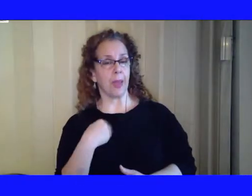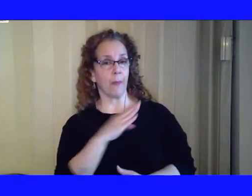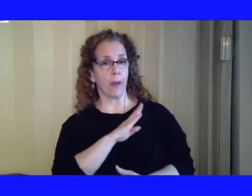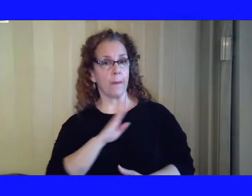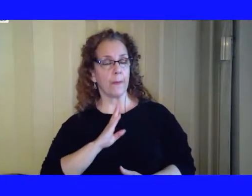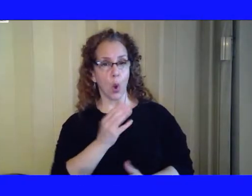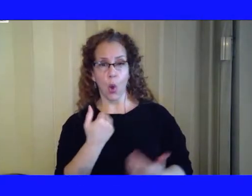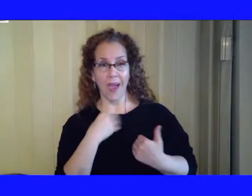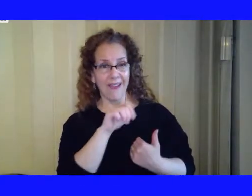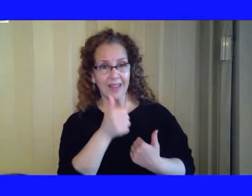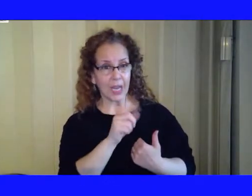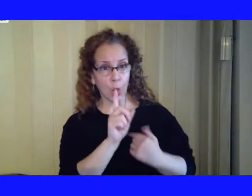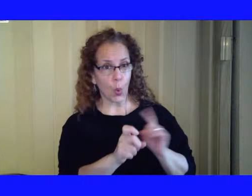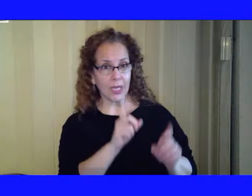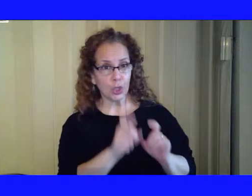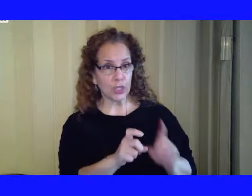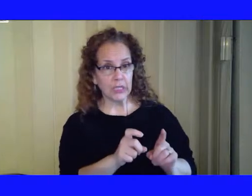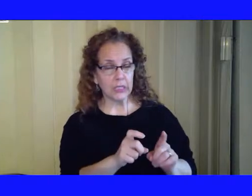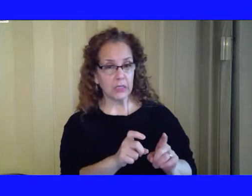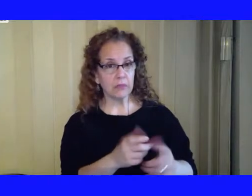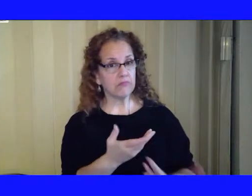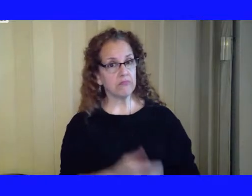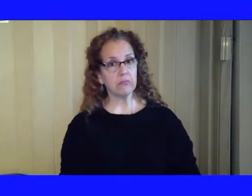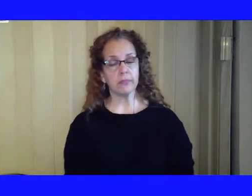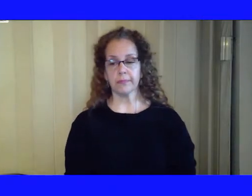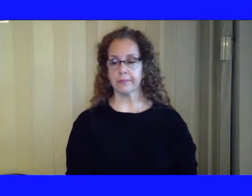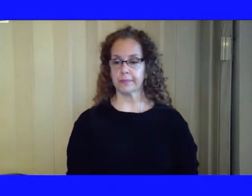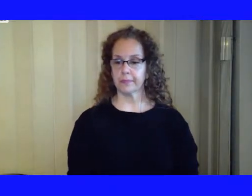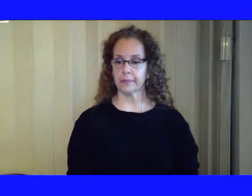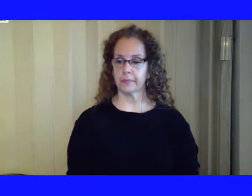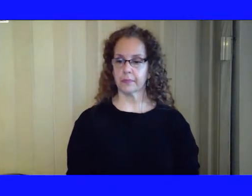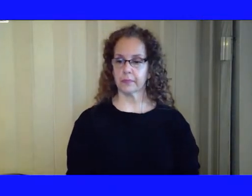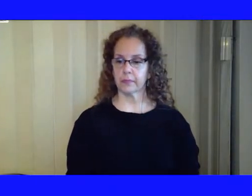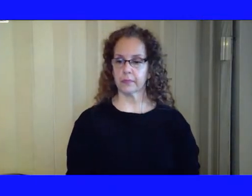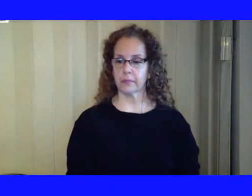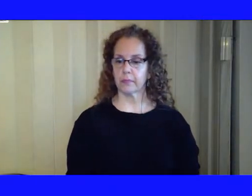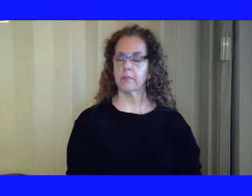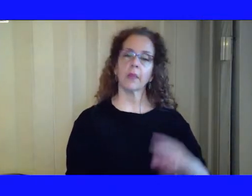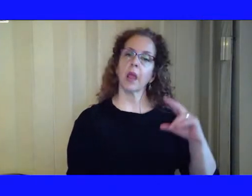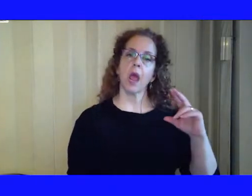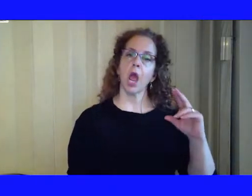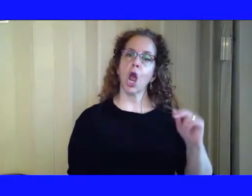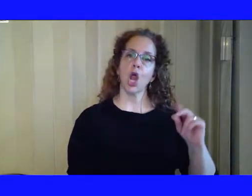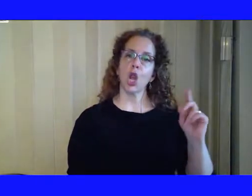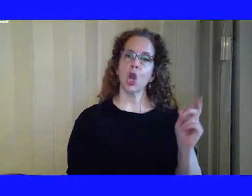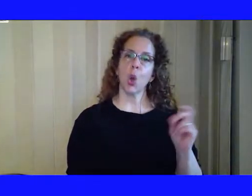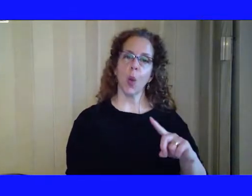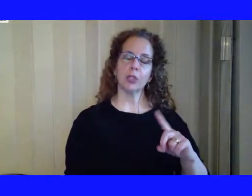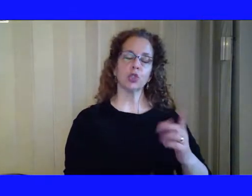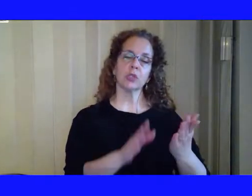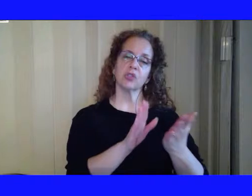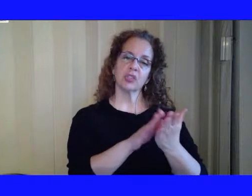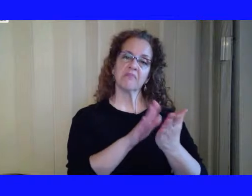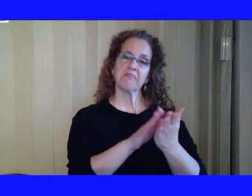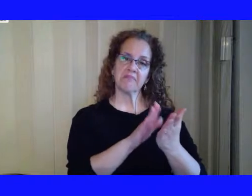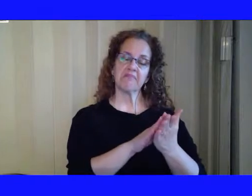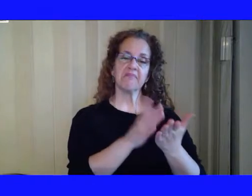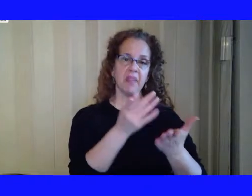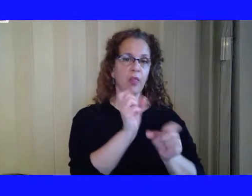Thank you, Jose. Dr. Katz? No questions, thank you. Thank you. Frida?